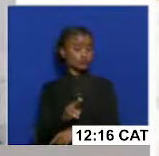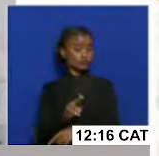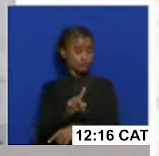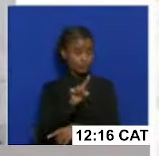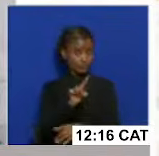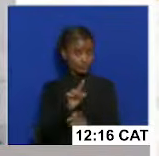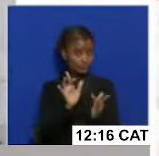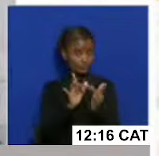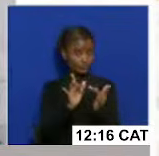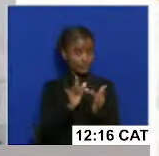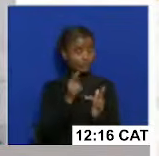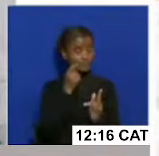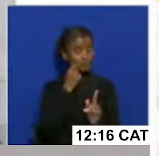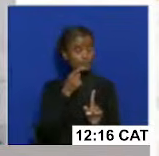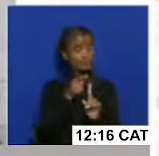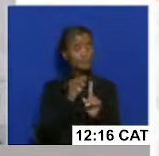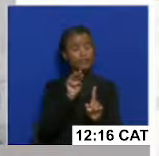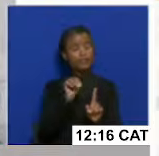Yes, I did.